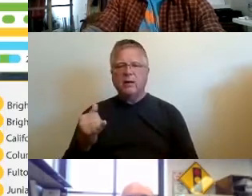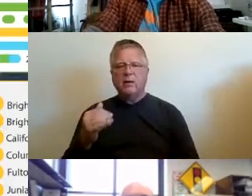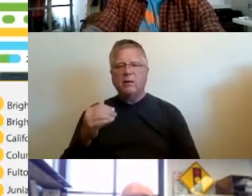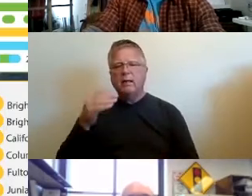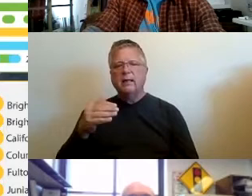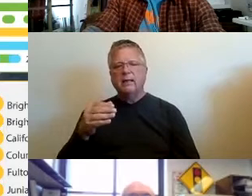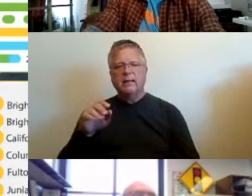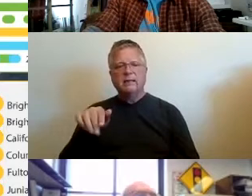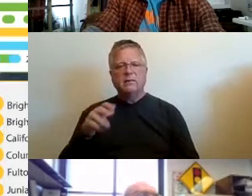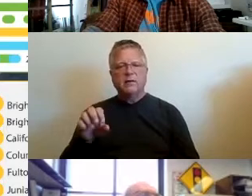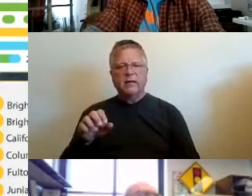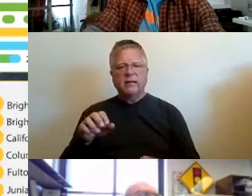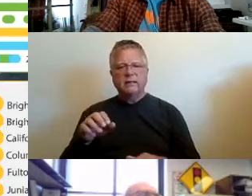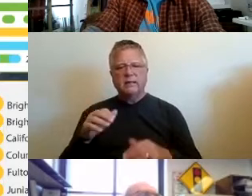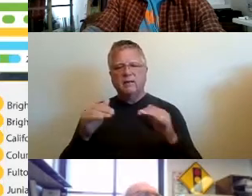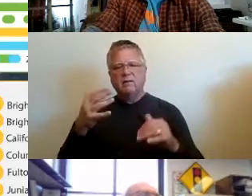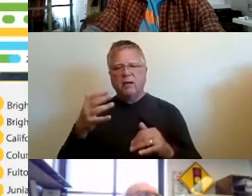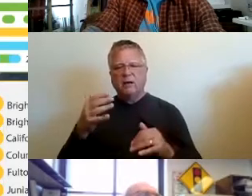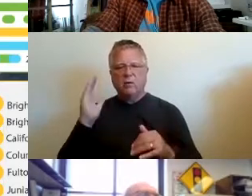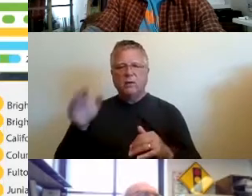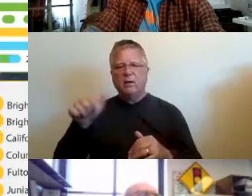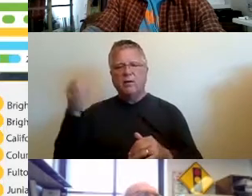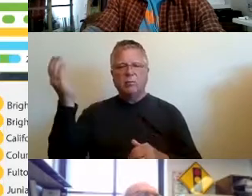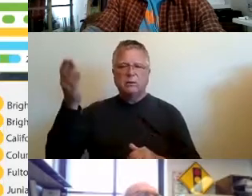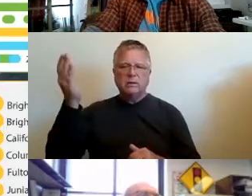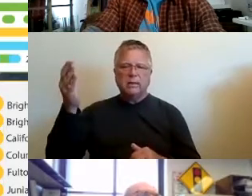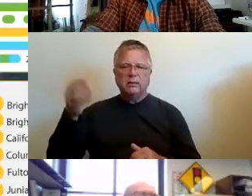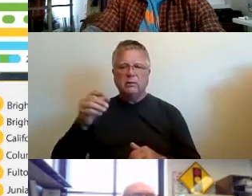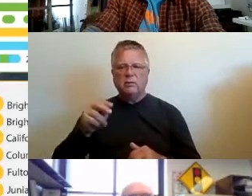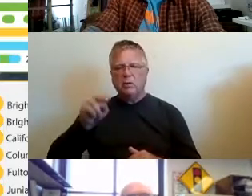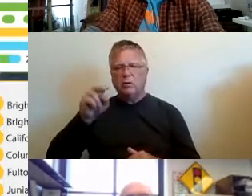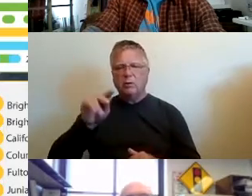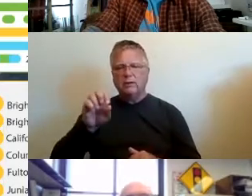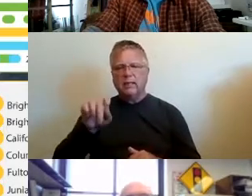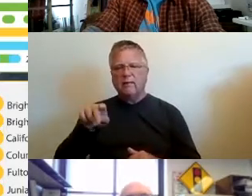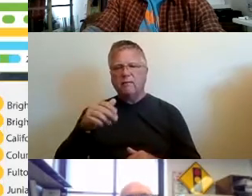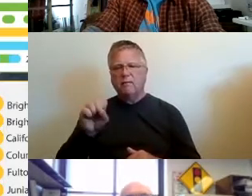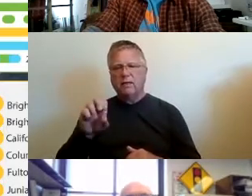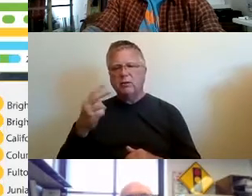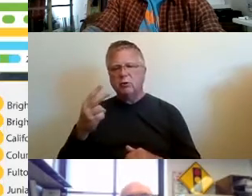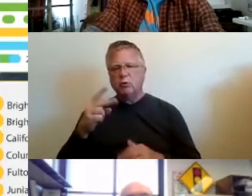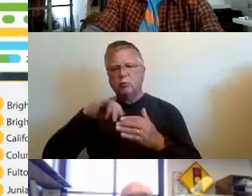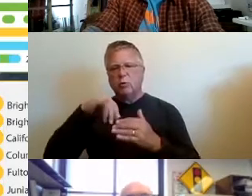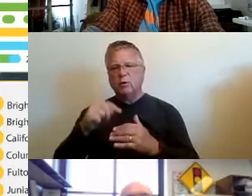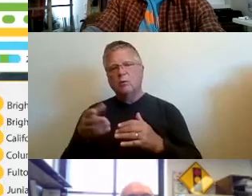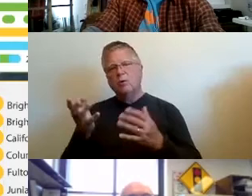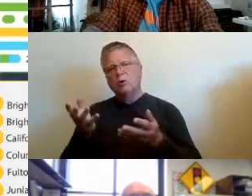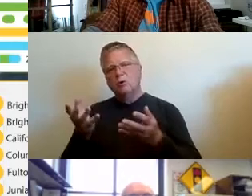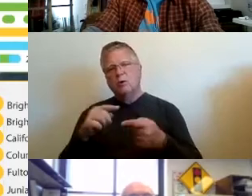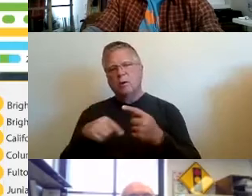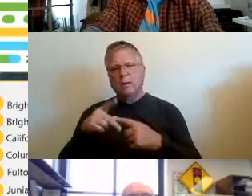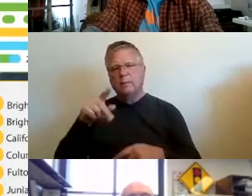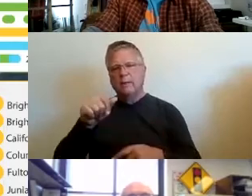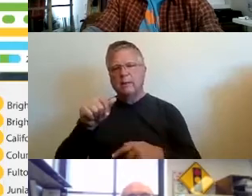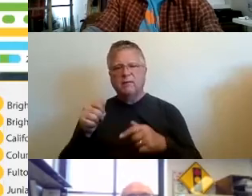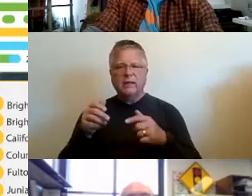we will have another presentation for the Northside Phase 2 project, where we will talk about the Pennsylvania